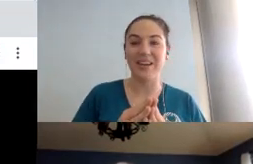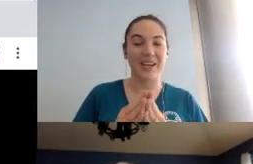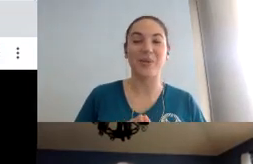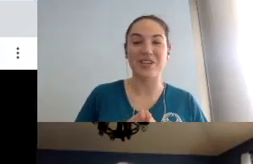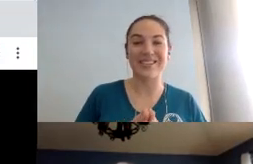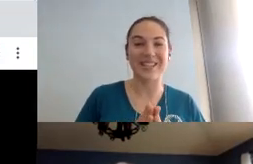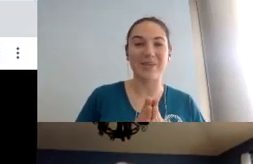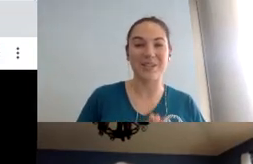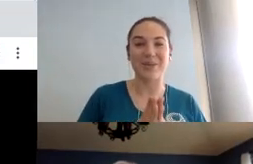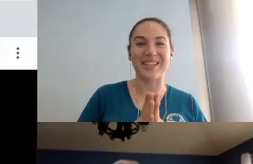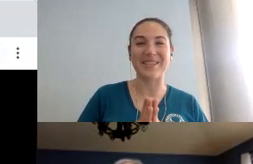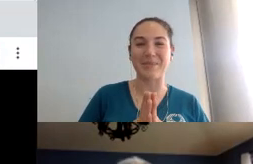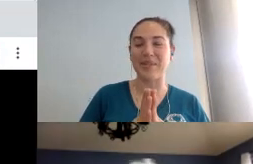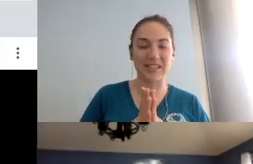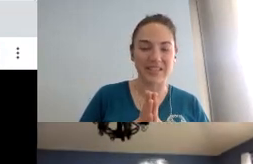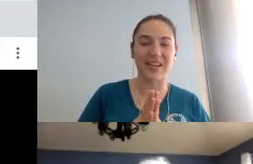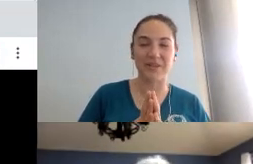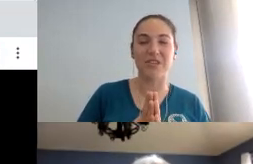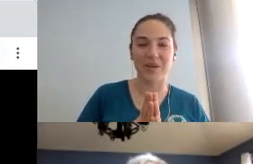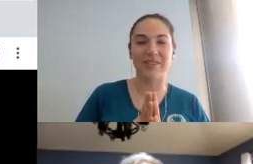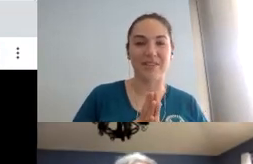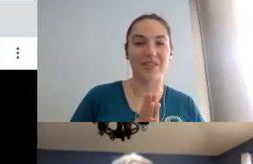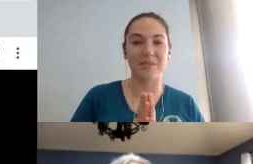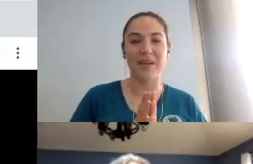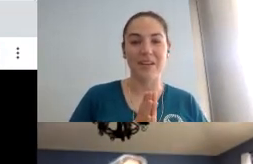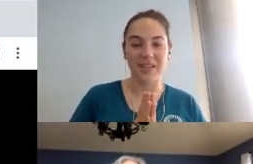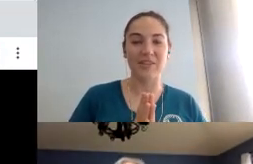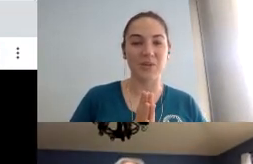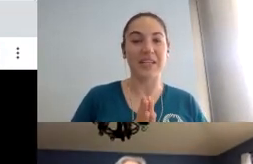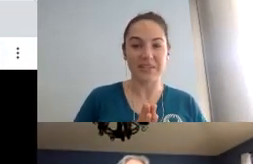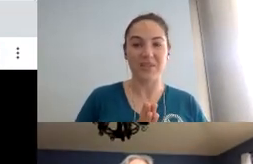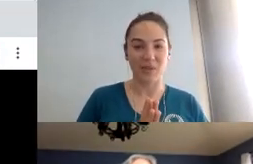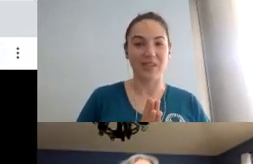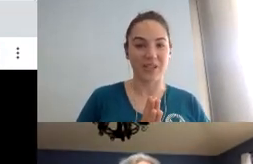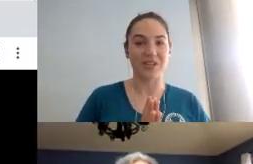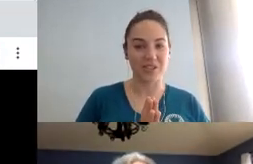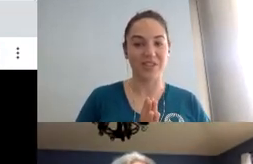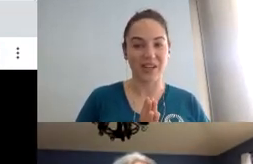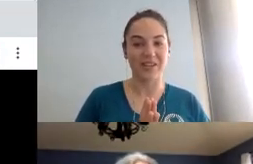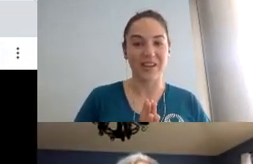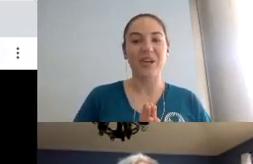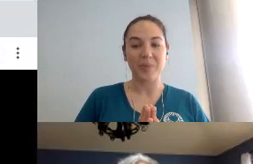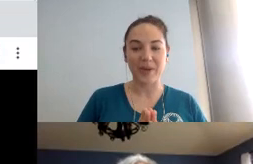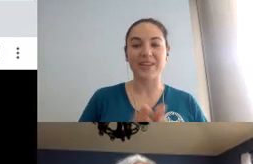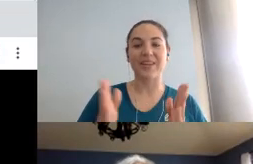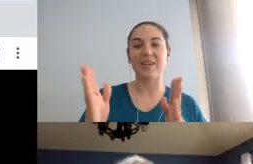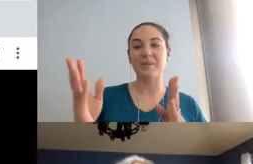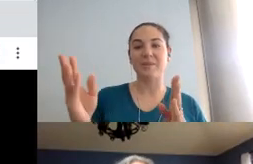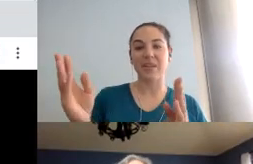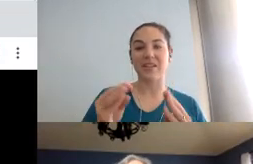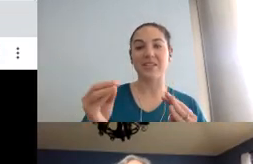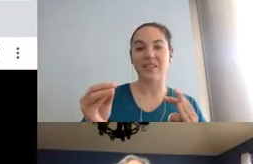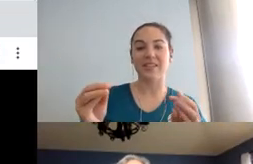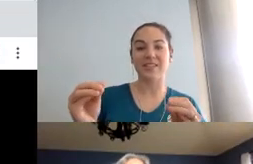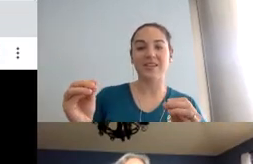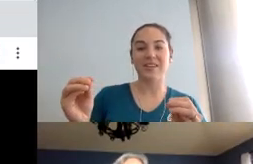emails. I wish it did. That'd be so slick and smooth. It does not. You do have to enter them individually, even if you have the integration turned on. But